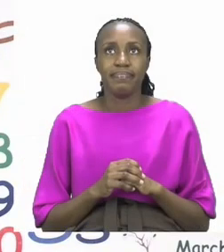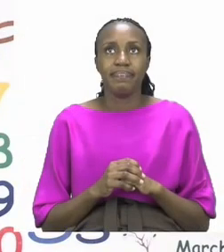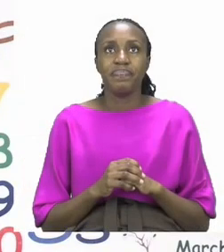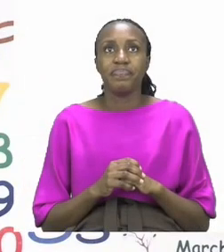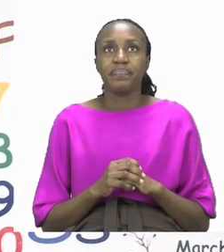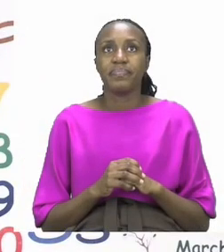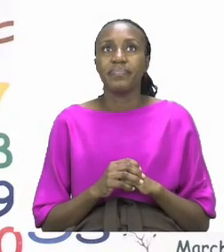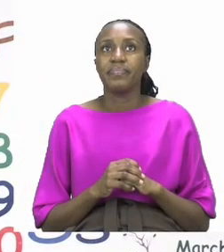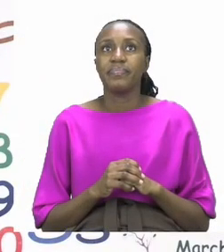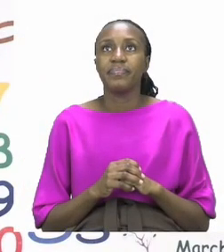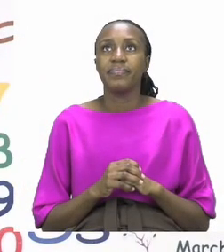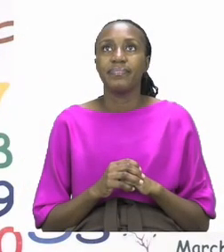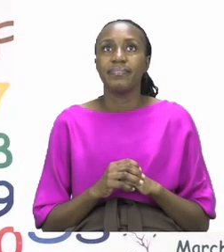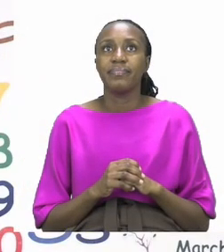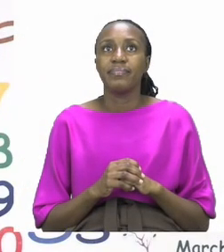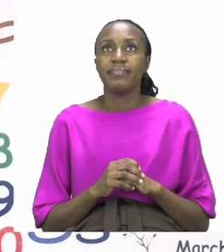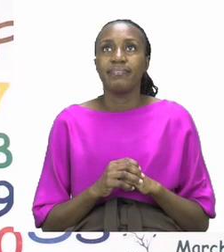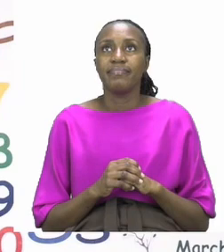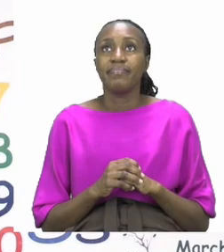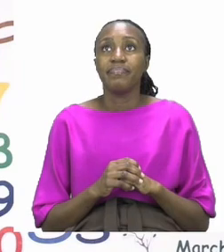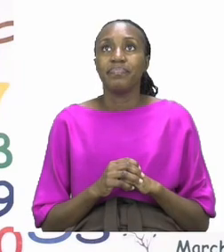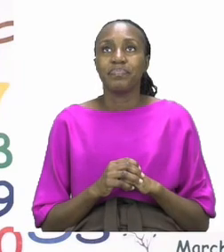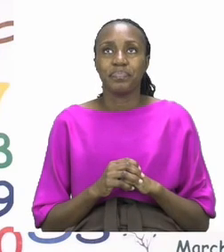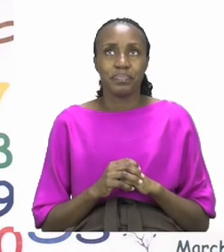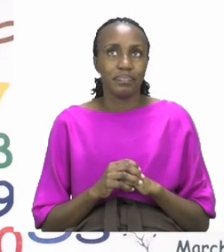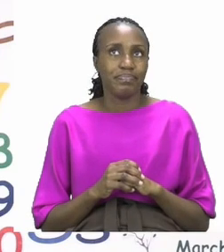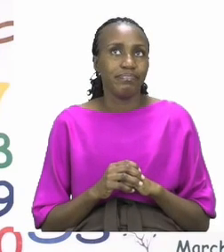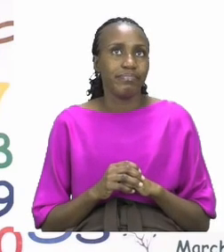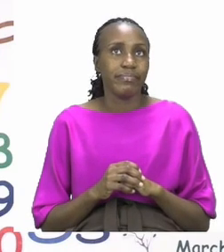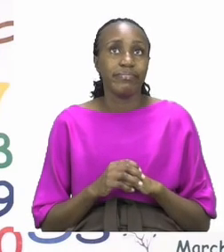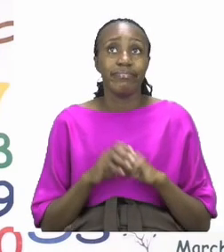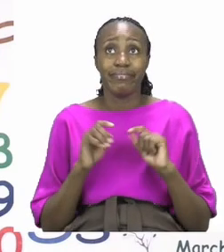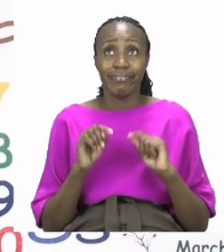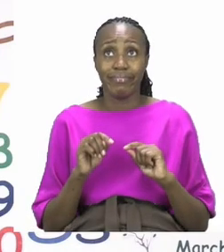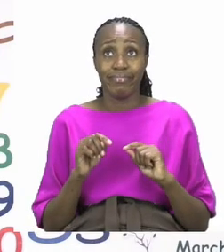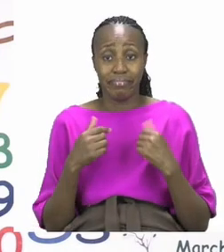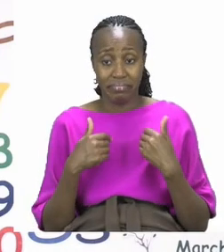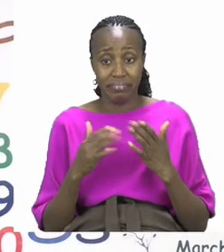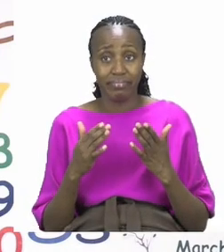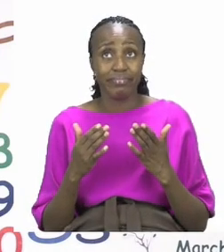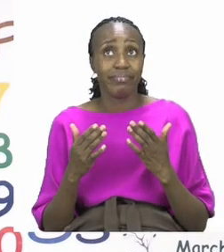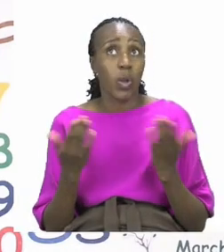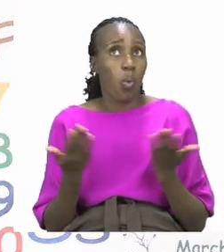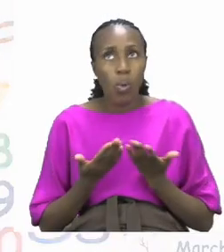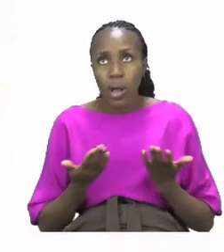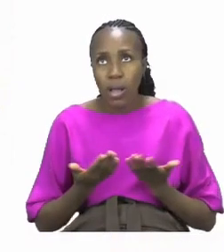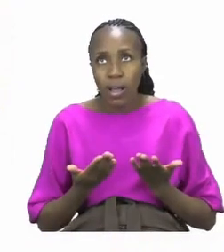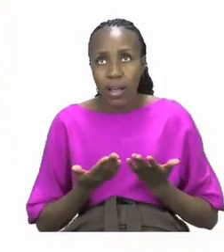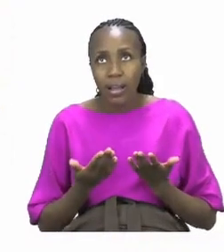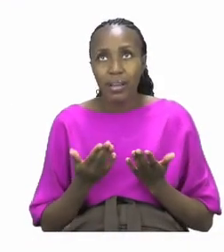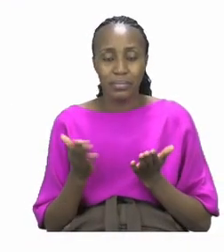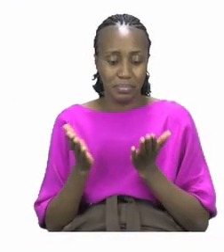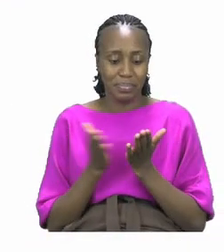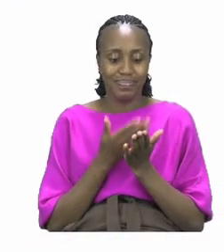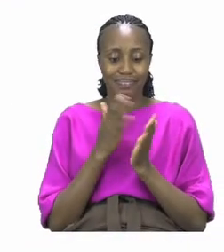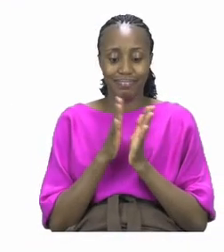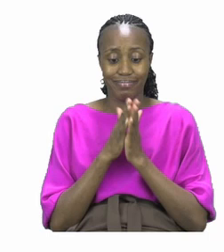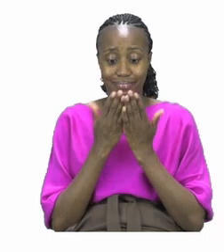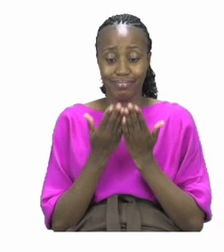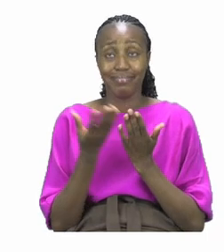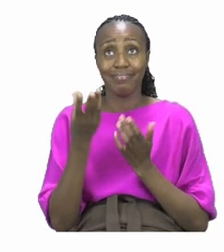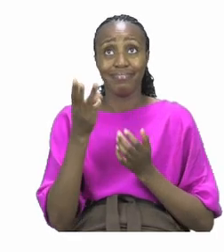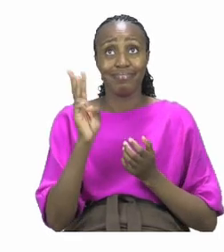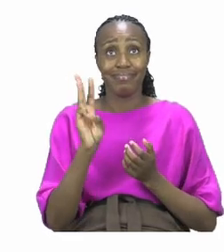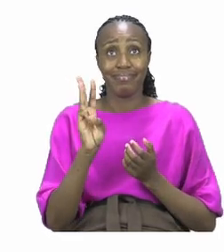Boys and girls, let's start our lesson by going to page 6. On page 6, we are going to be doing